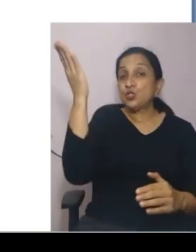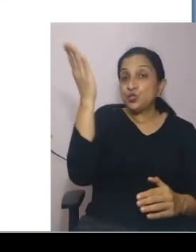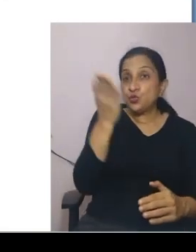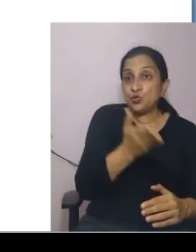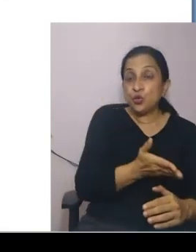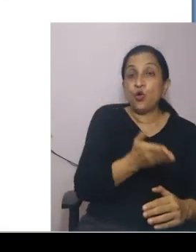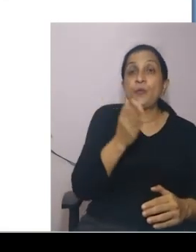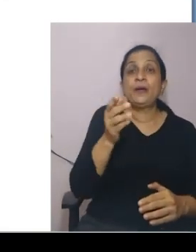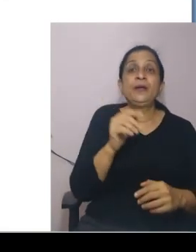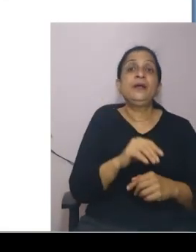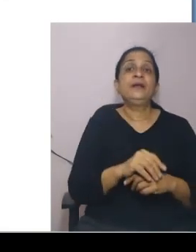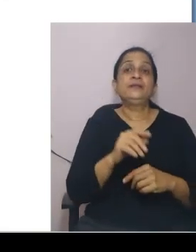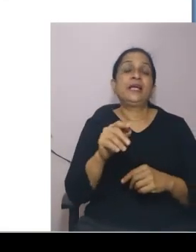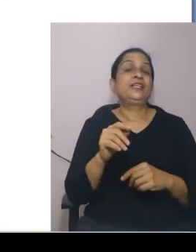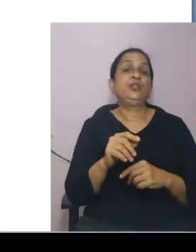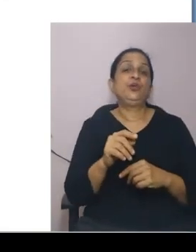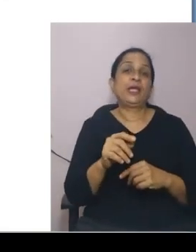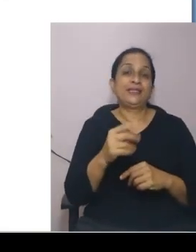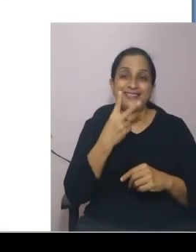There is one more method.